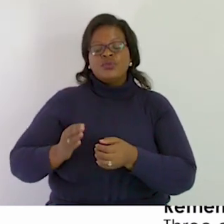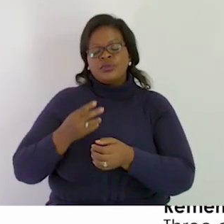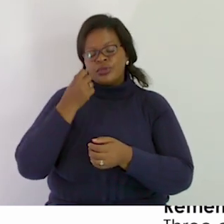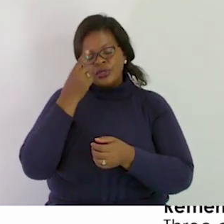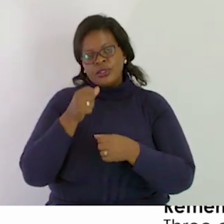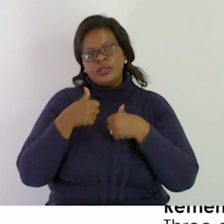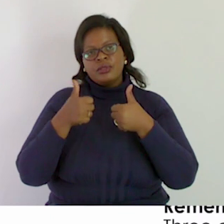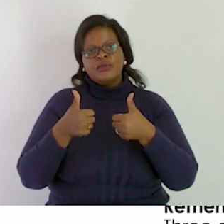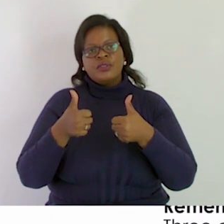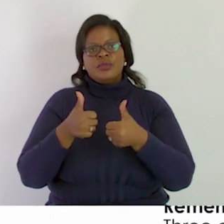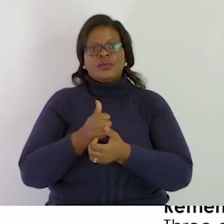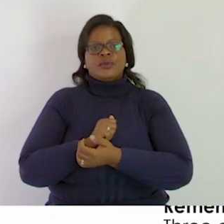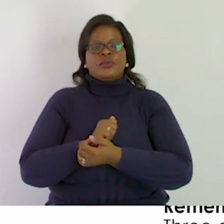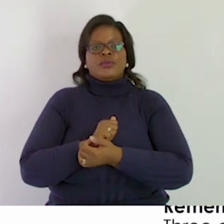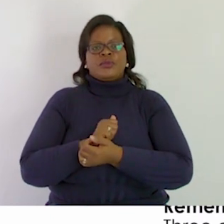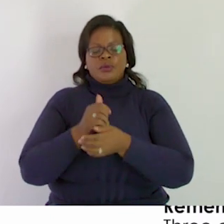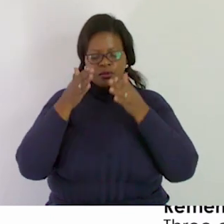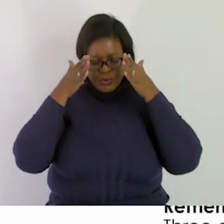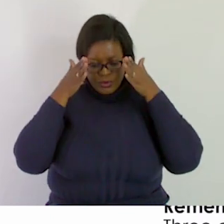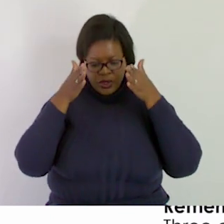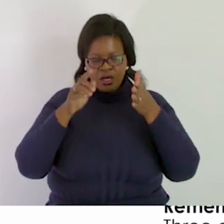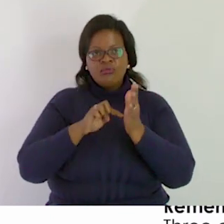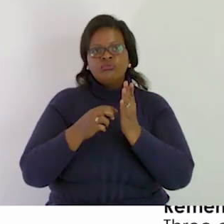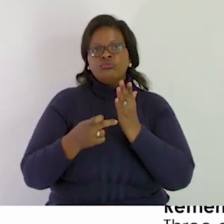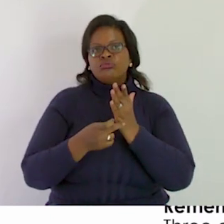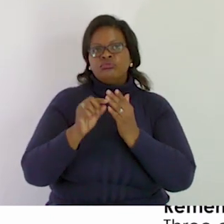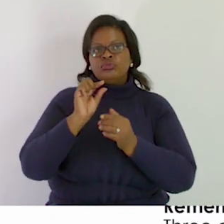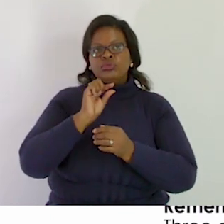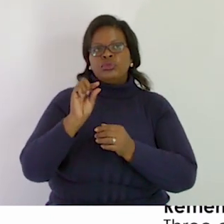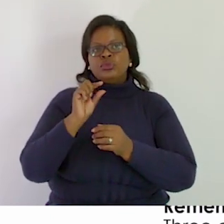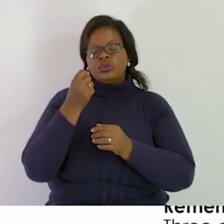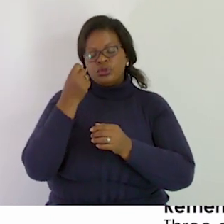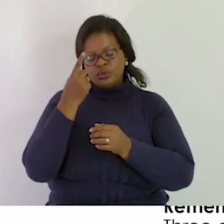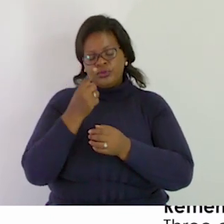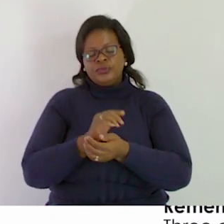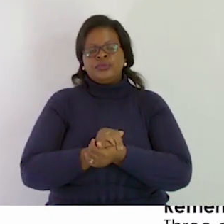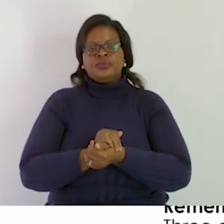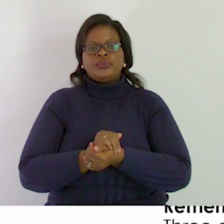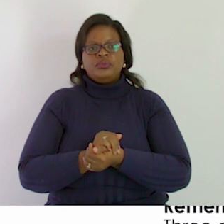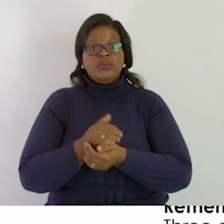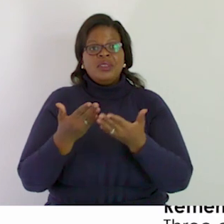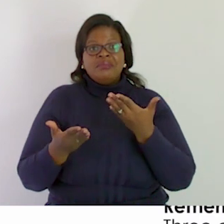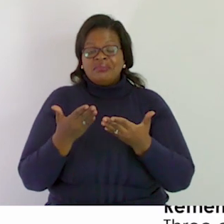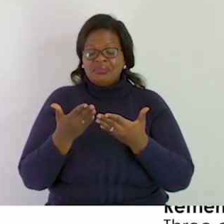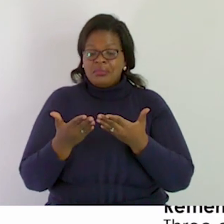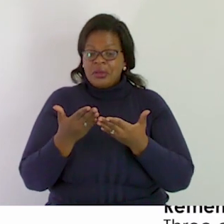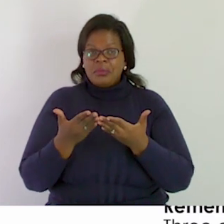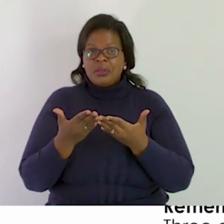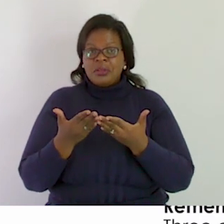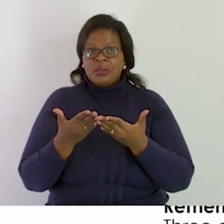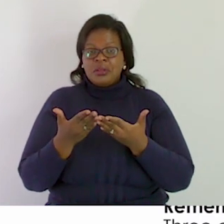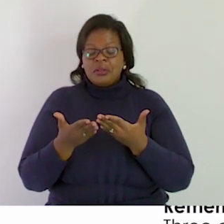words, just focus on the meaning of that word. It might sound dangerous, but it's really